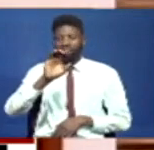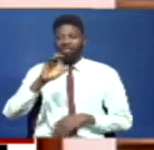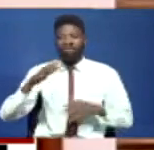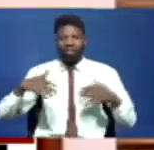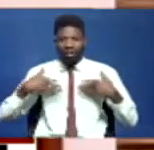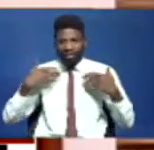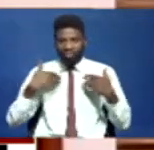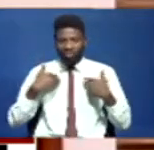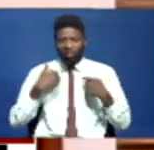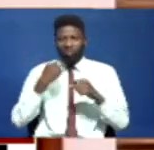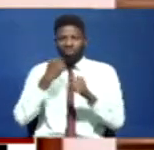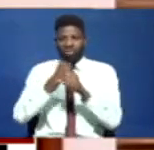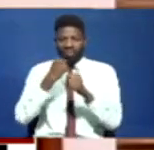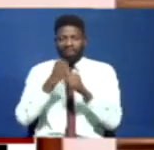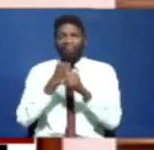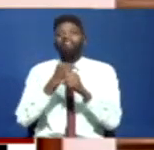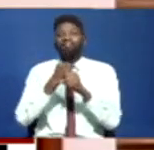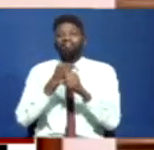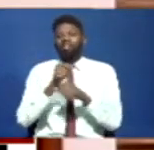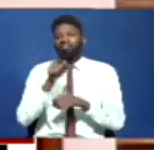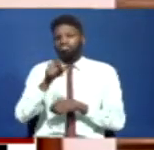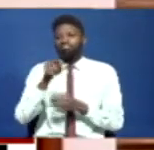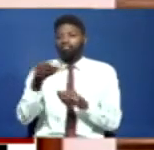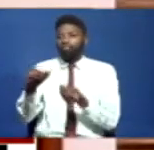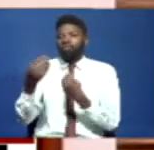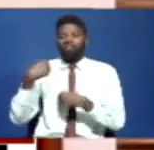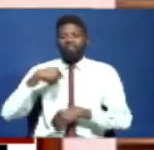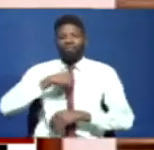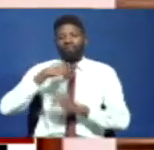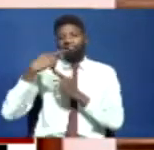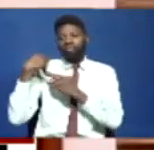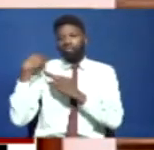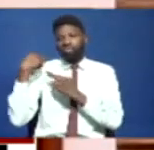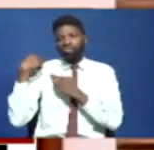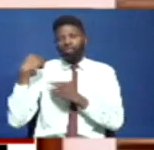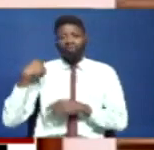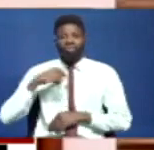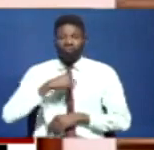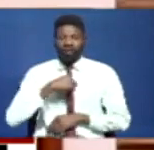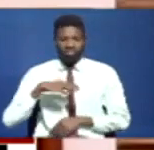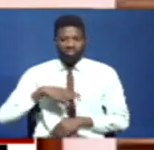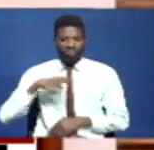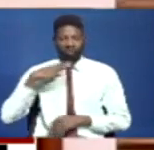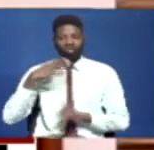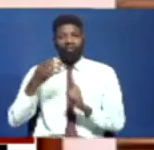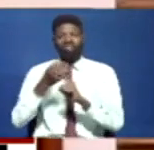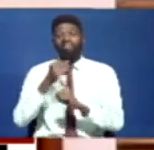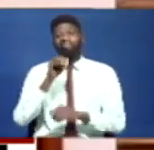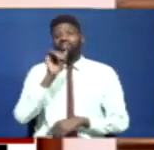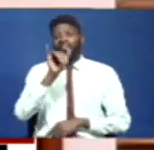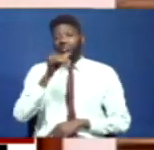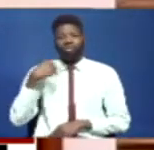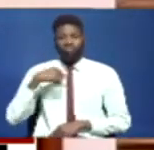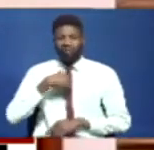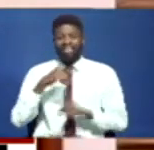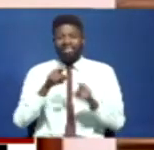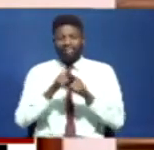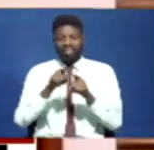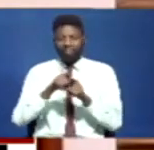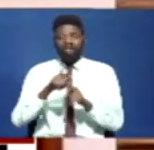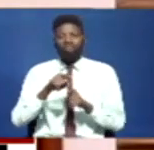has been bestowed on us. We are very proud of this achievement, and we deserve a pat on our